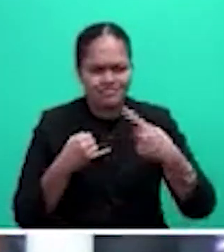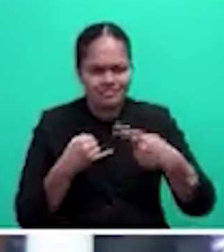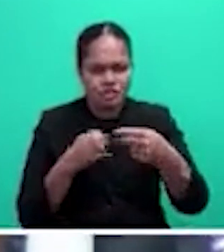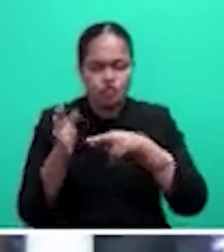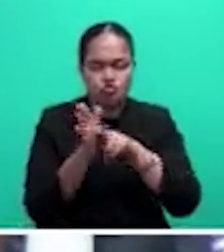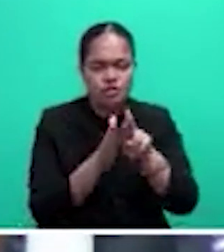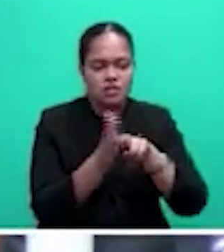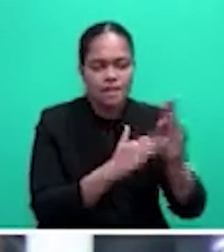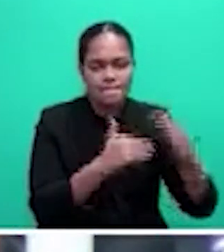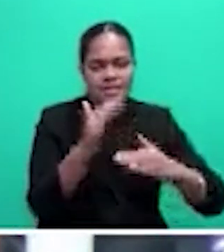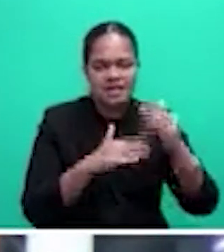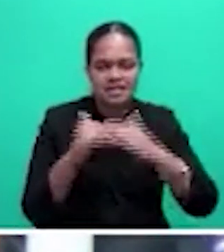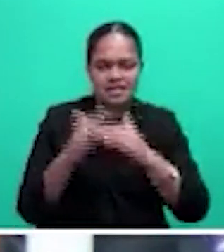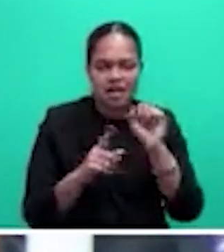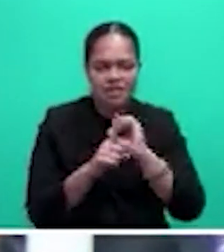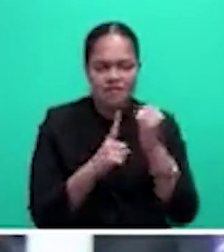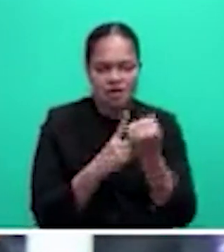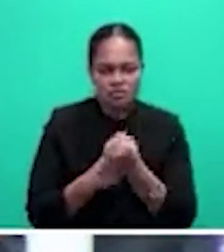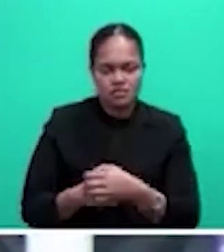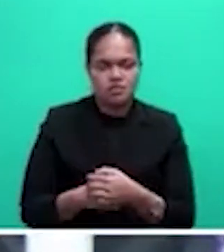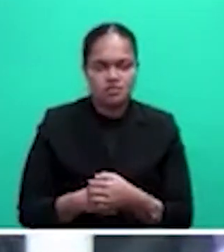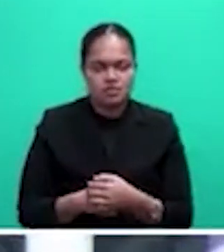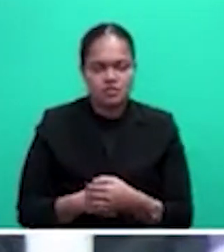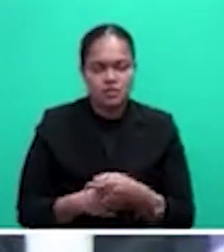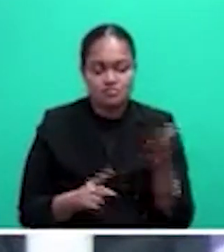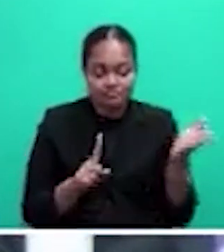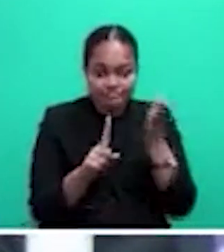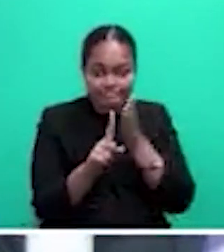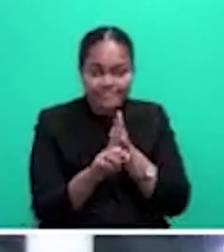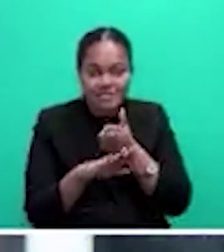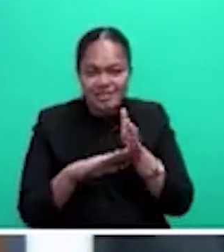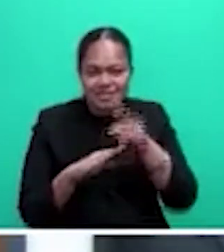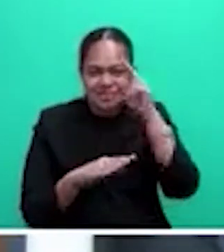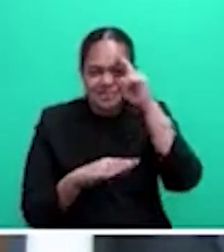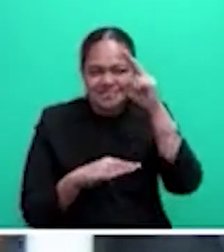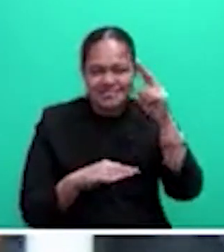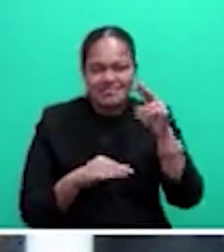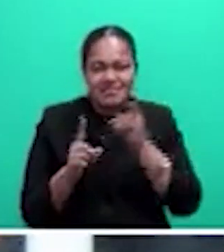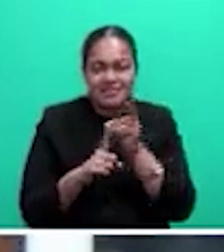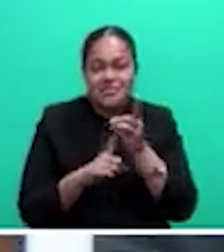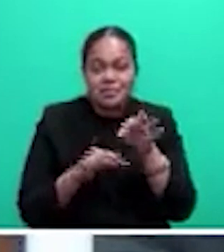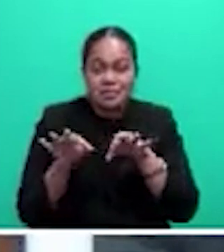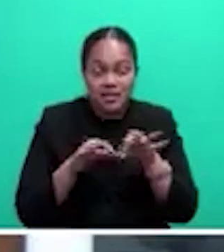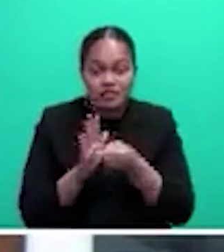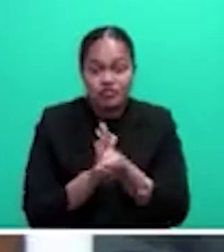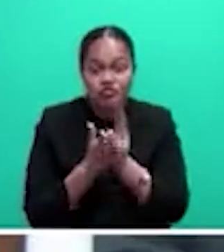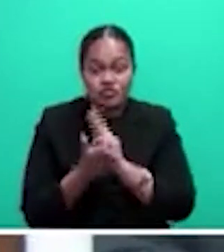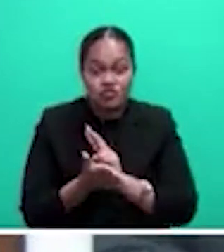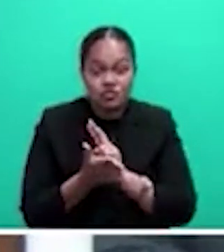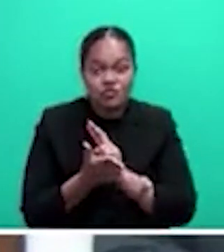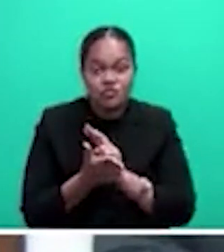resilient built environment. In line with the formulation of the new National Development Plan, the review of the national housing